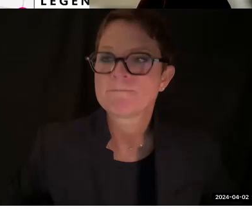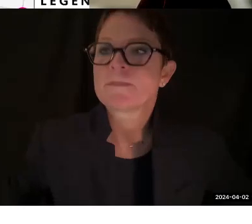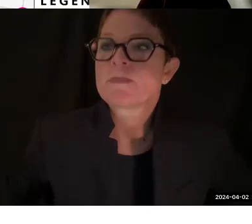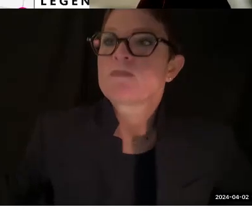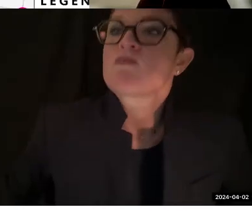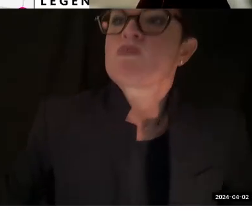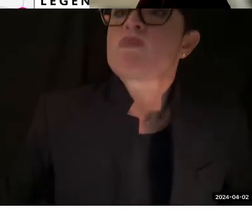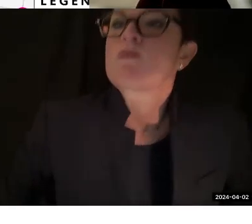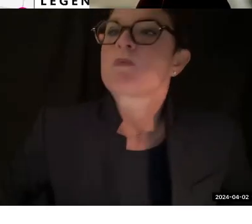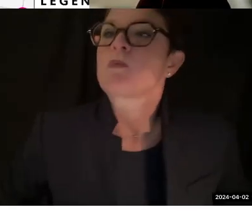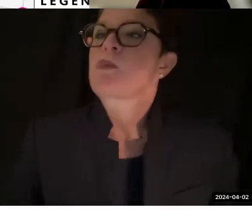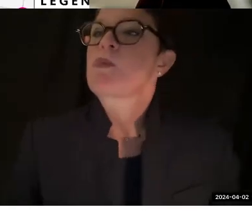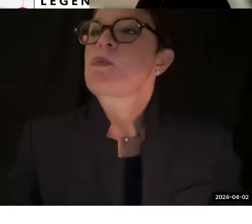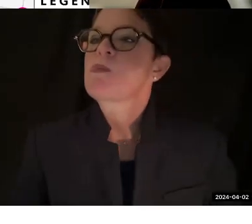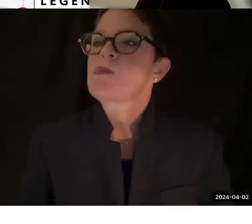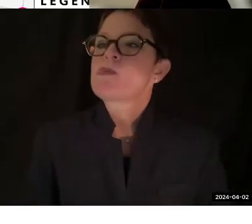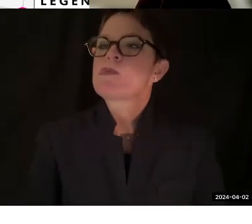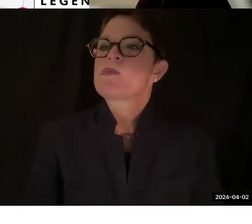slide.